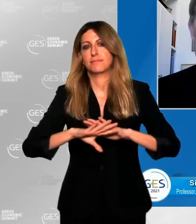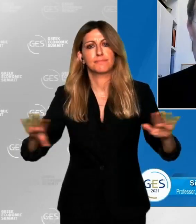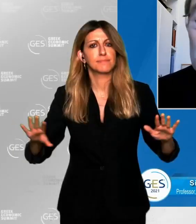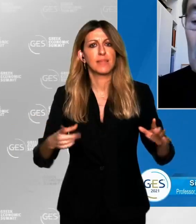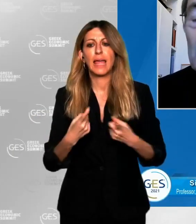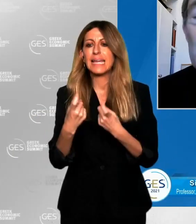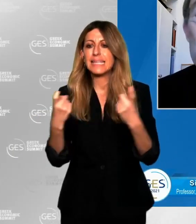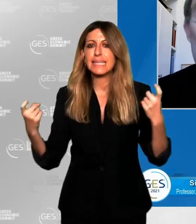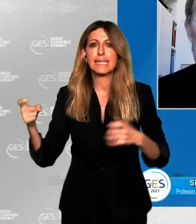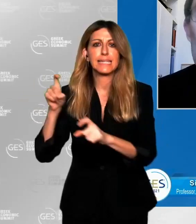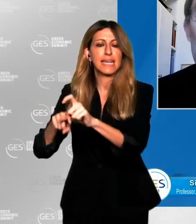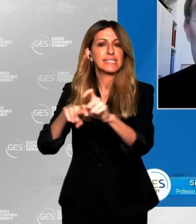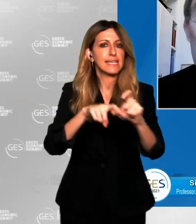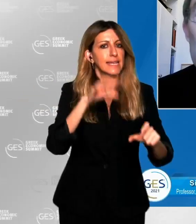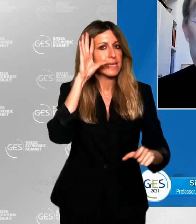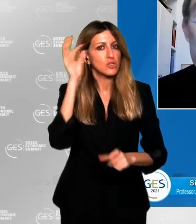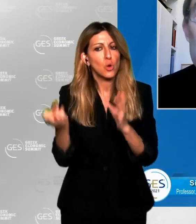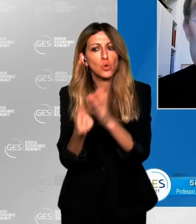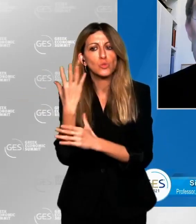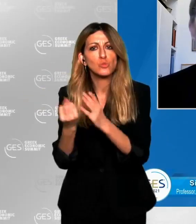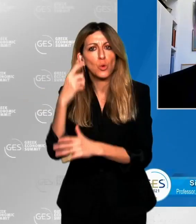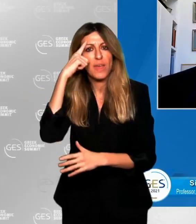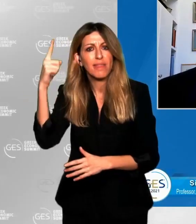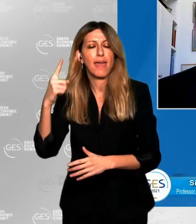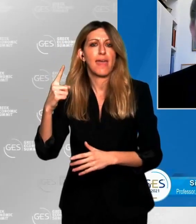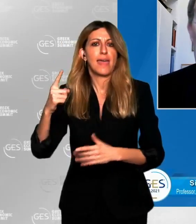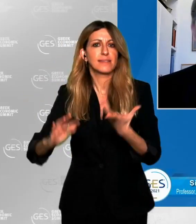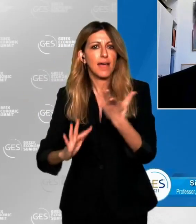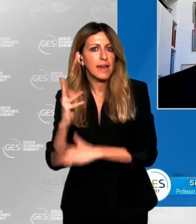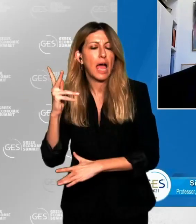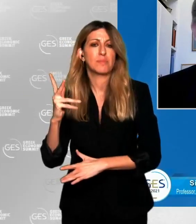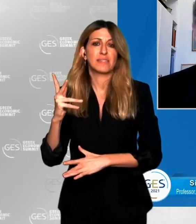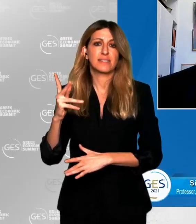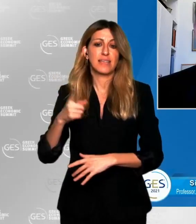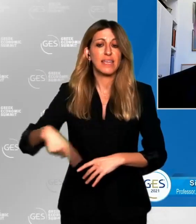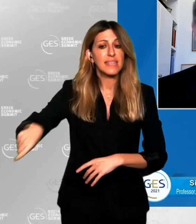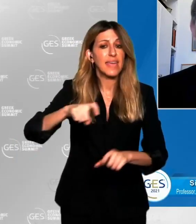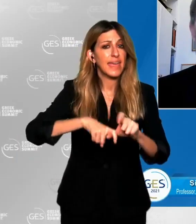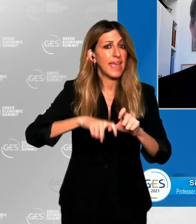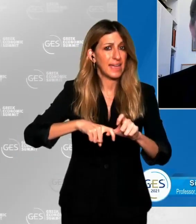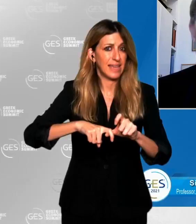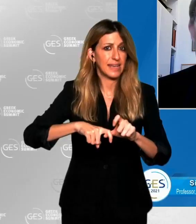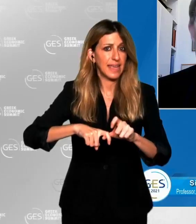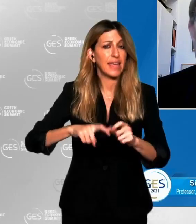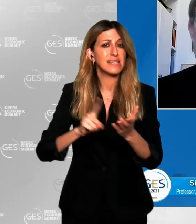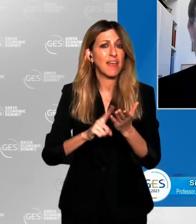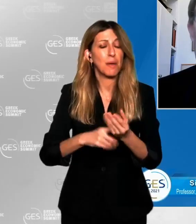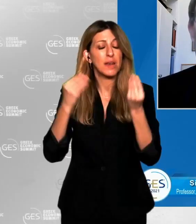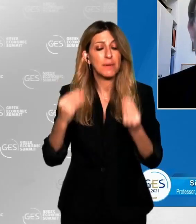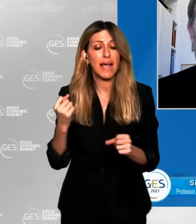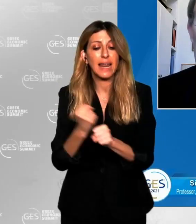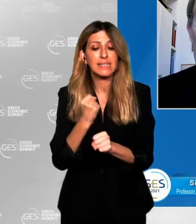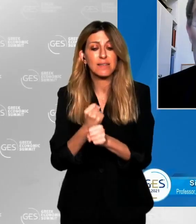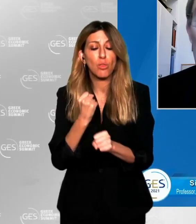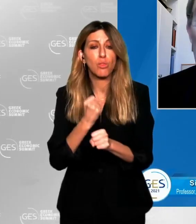investors to invest in productive activities. I will